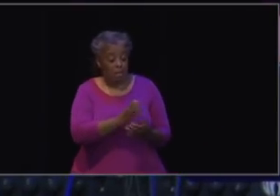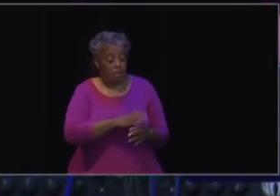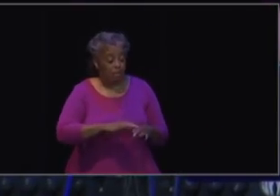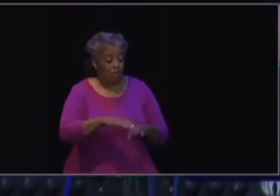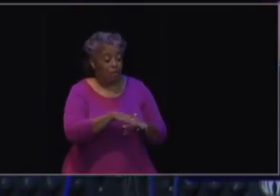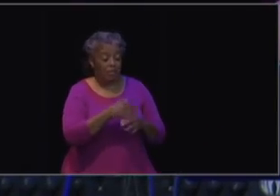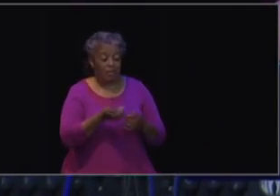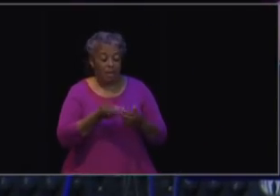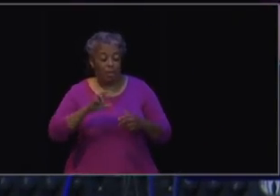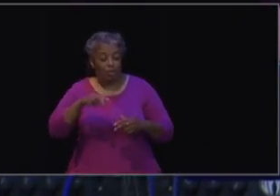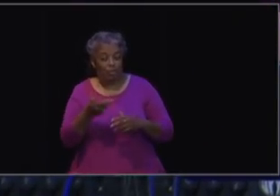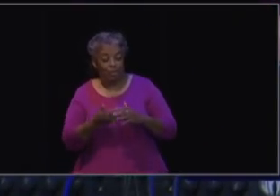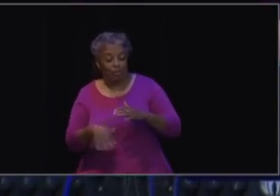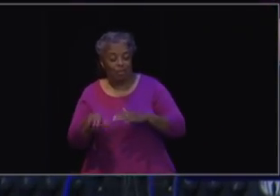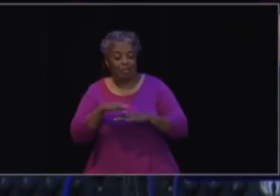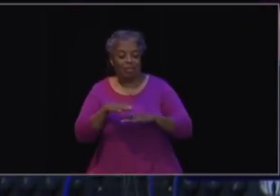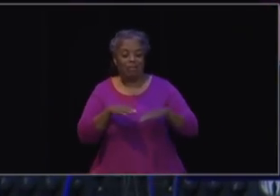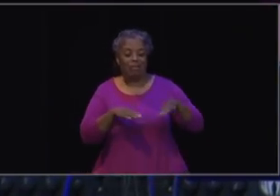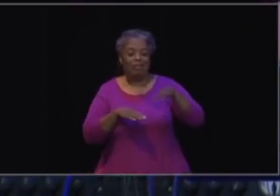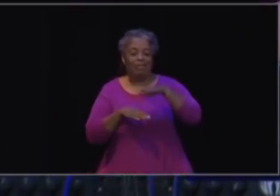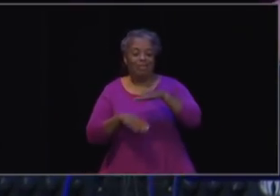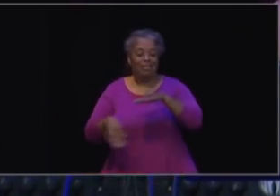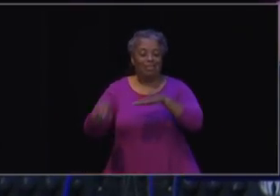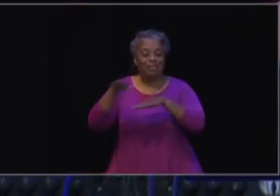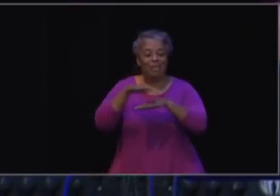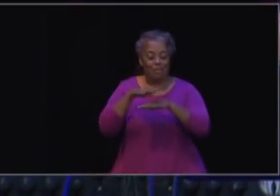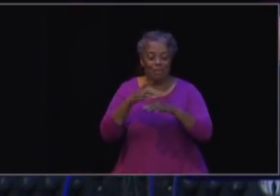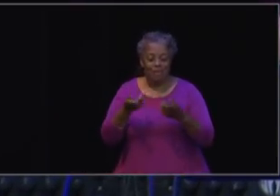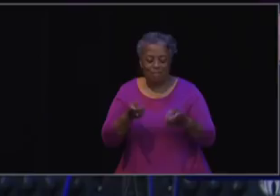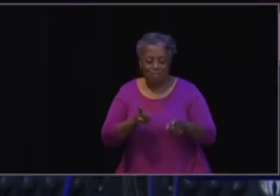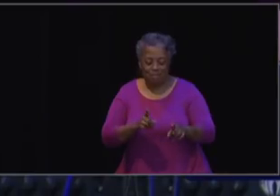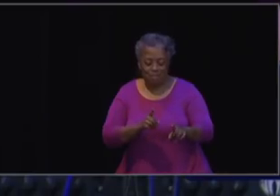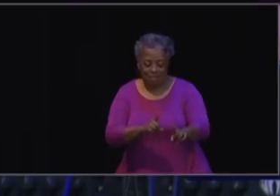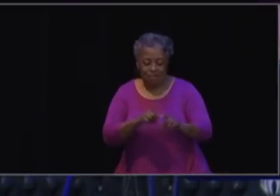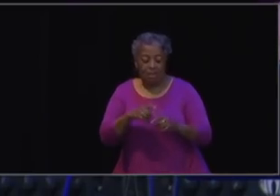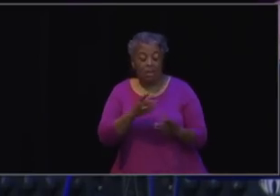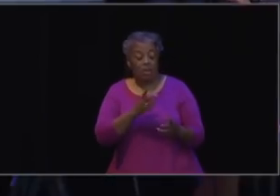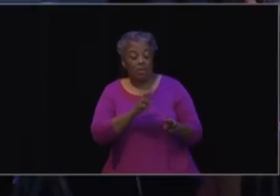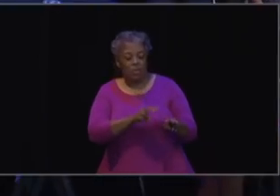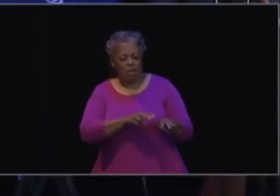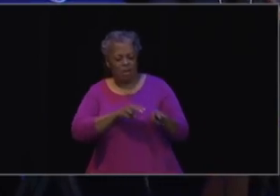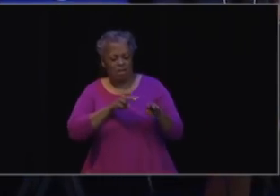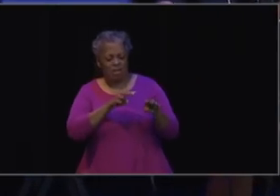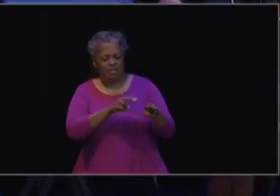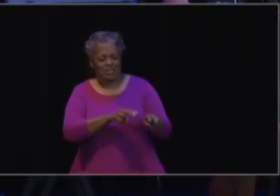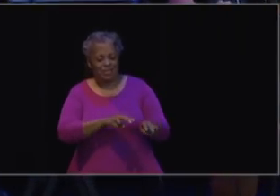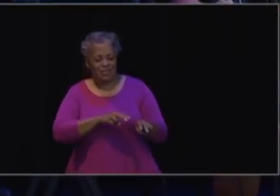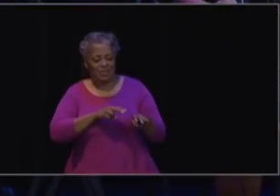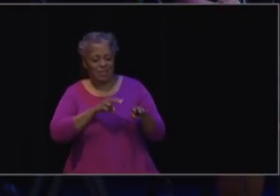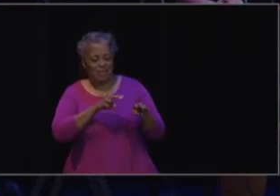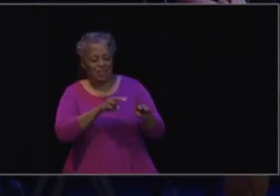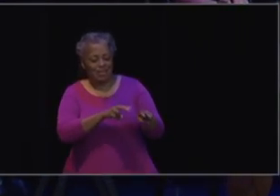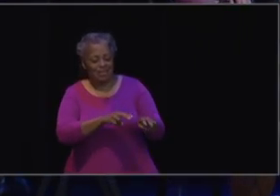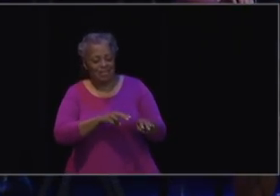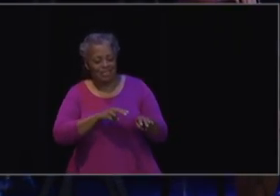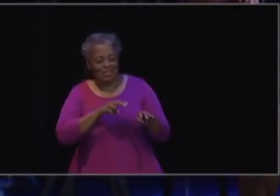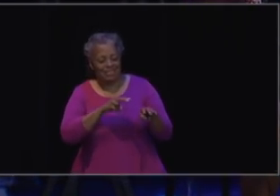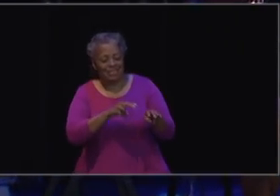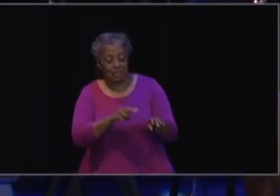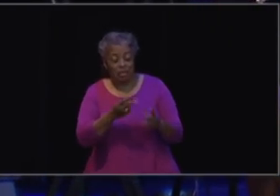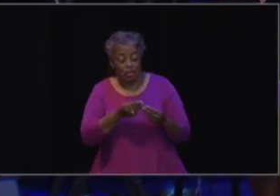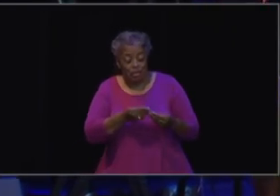of coffee. Watch the cream swirl as it do. Find myself get lost